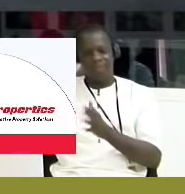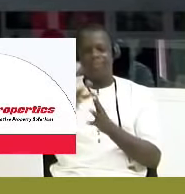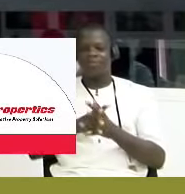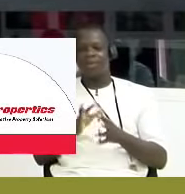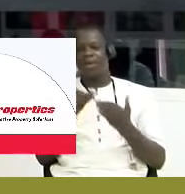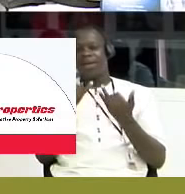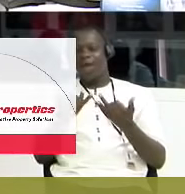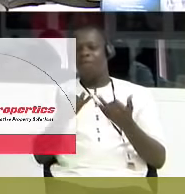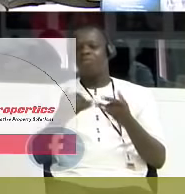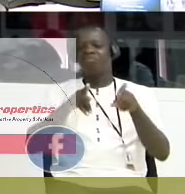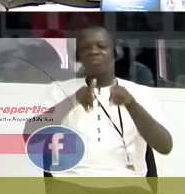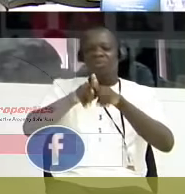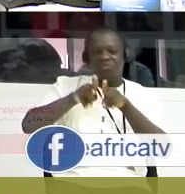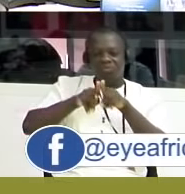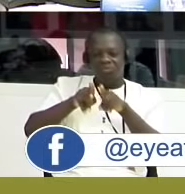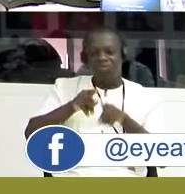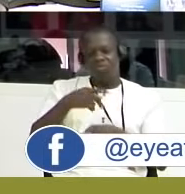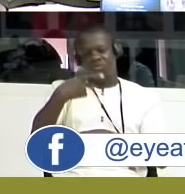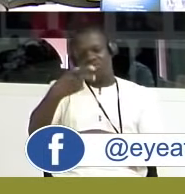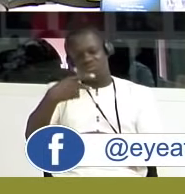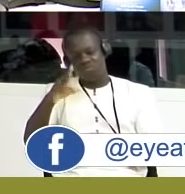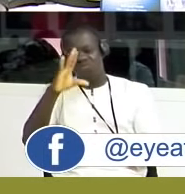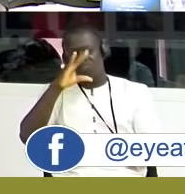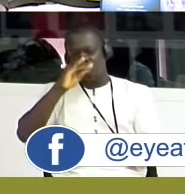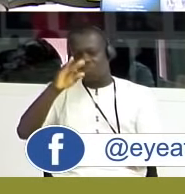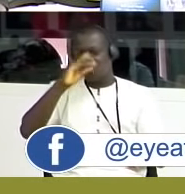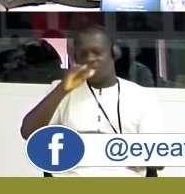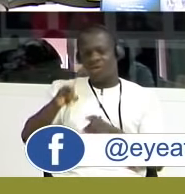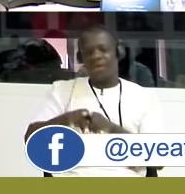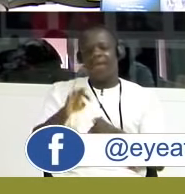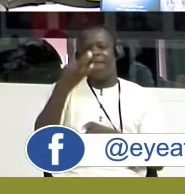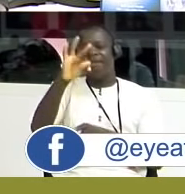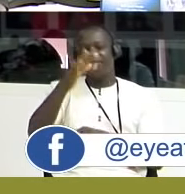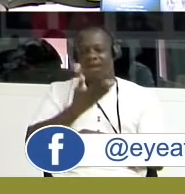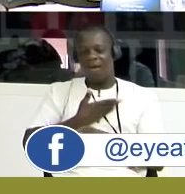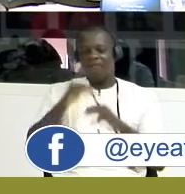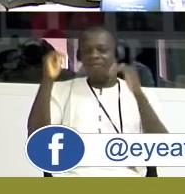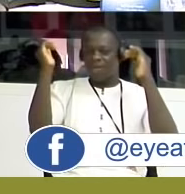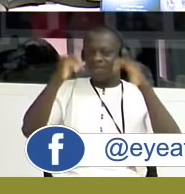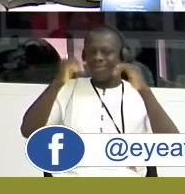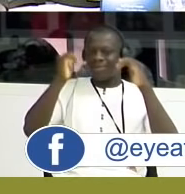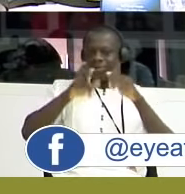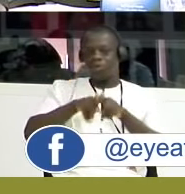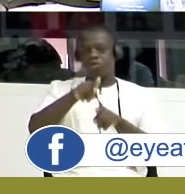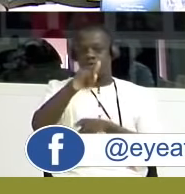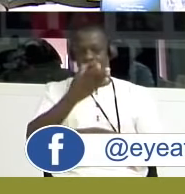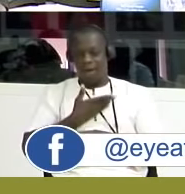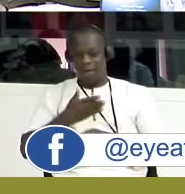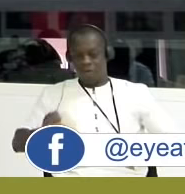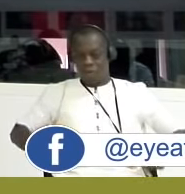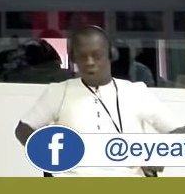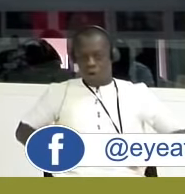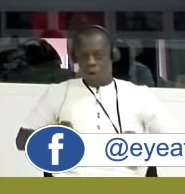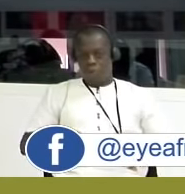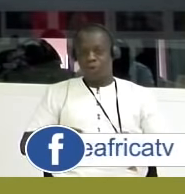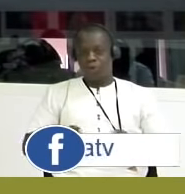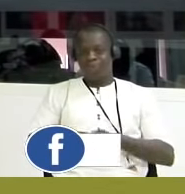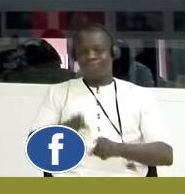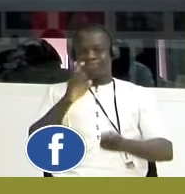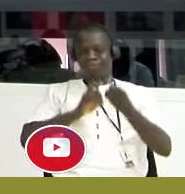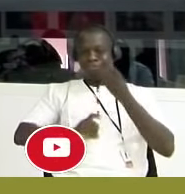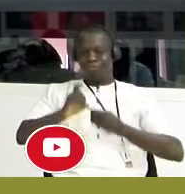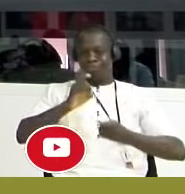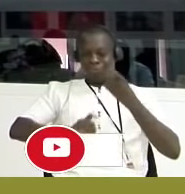We talked about the fact that during this entire process, you had the opportunity to review